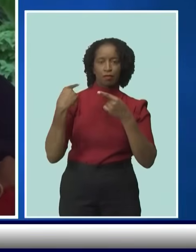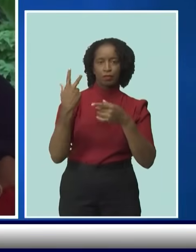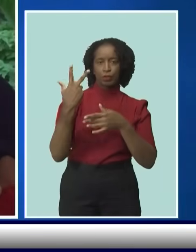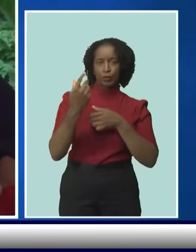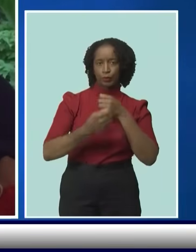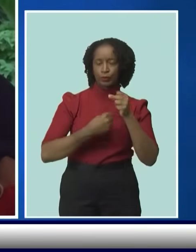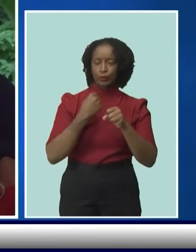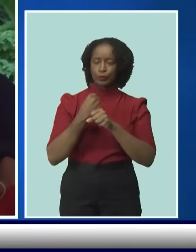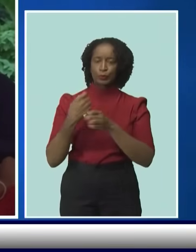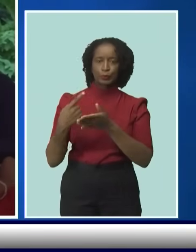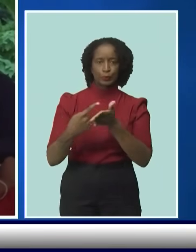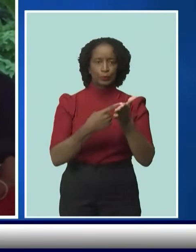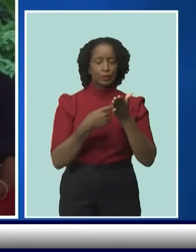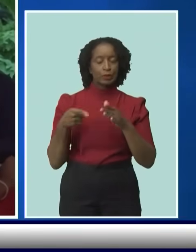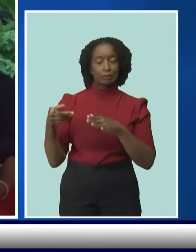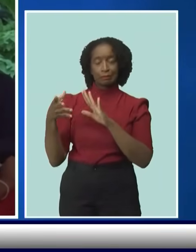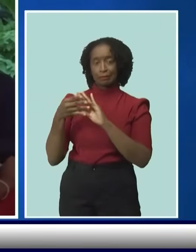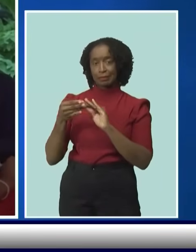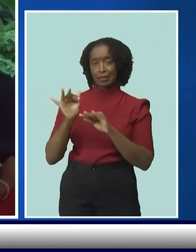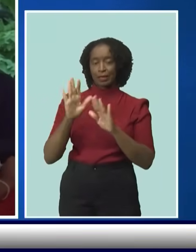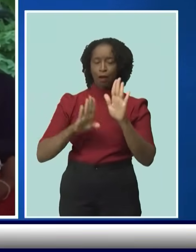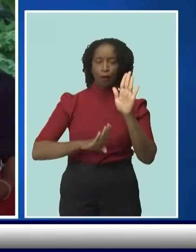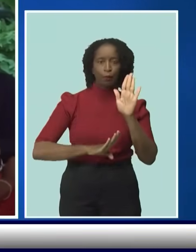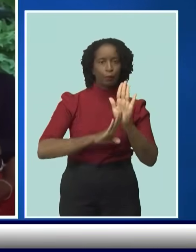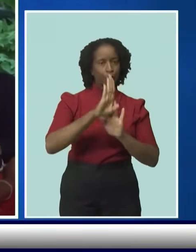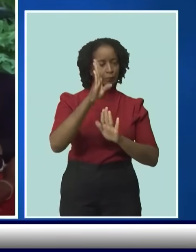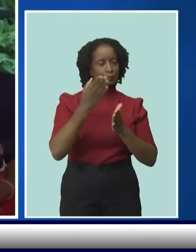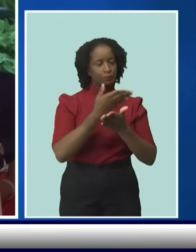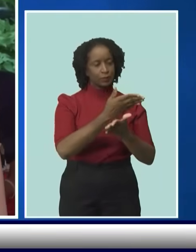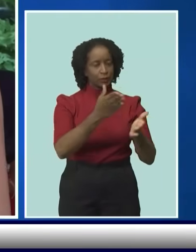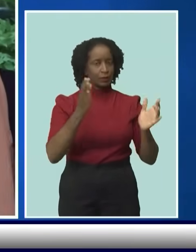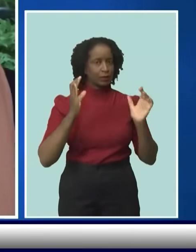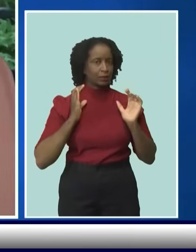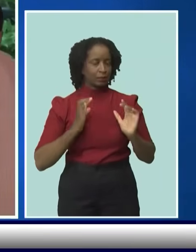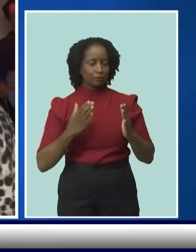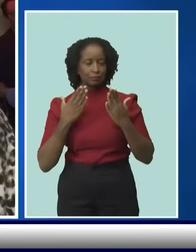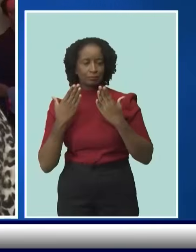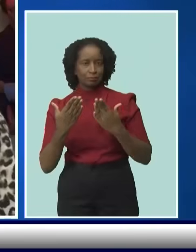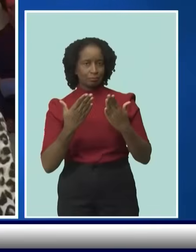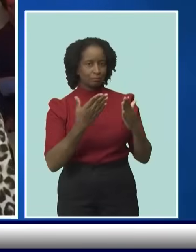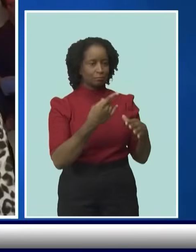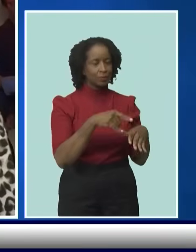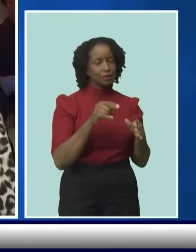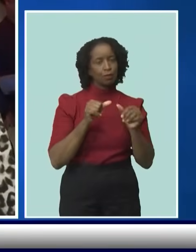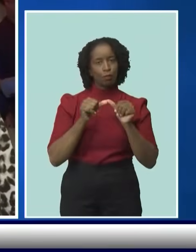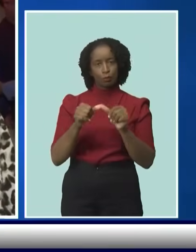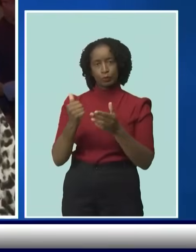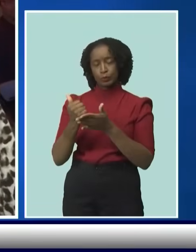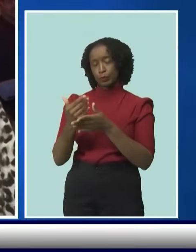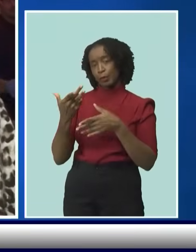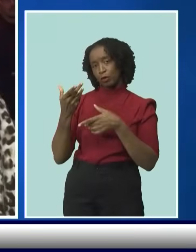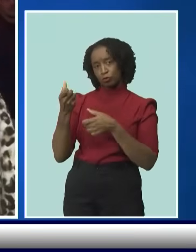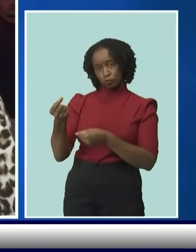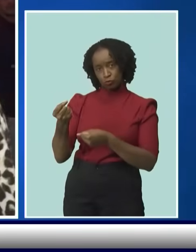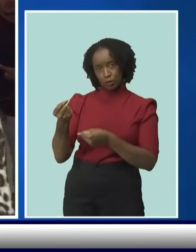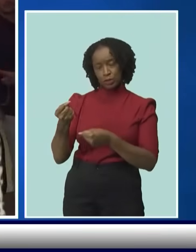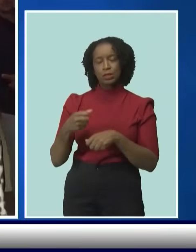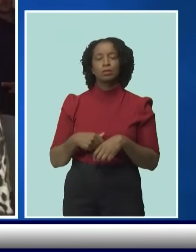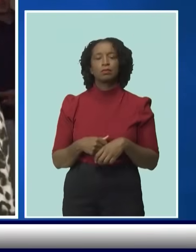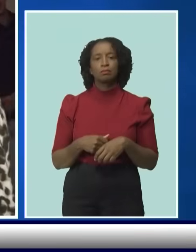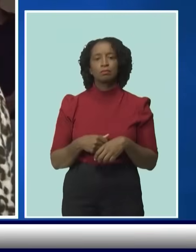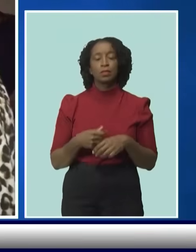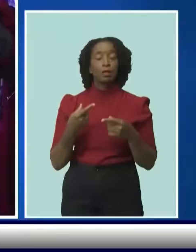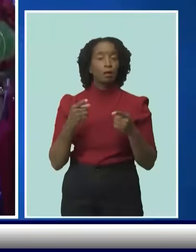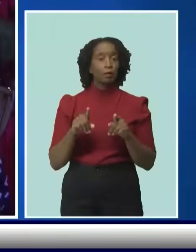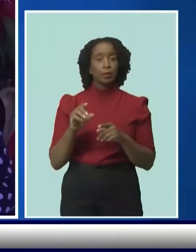called it unprecedented growth and thanked the public for the confidence it had reposed in the finance institution, which had made CIBC